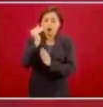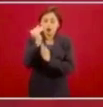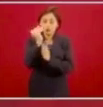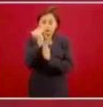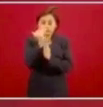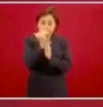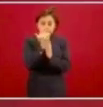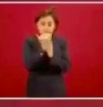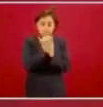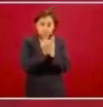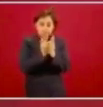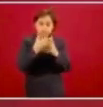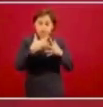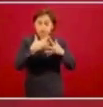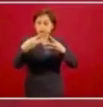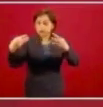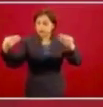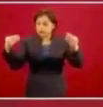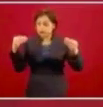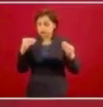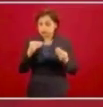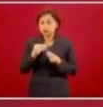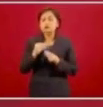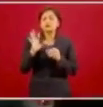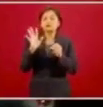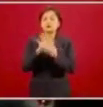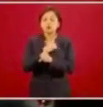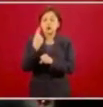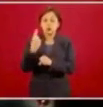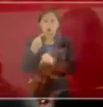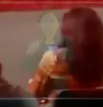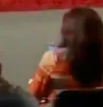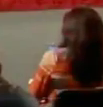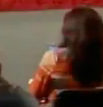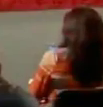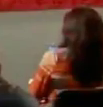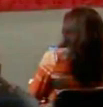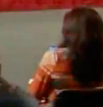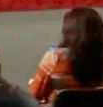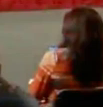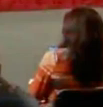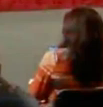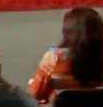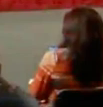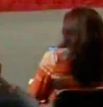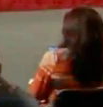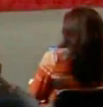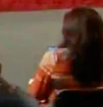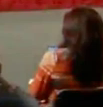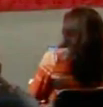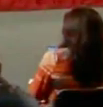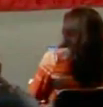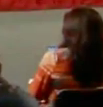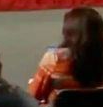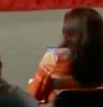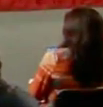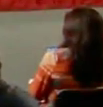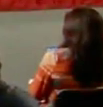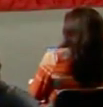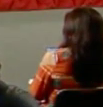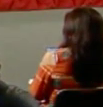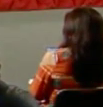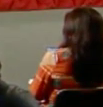look at the effects of these mitigation measures, because the incubation period of this disease is 7